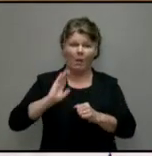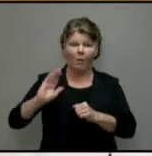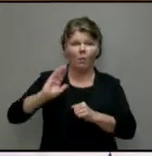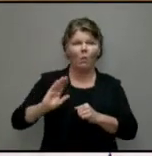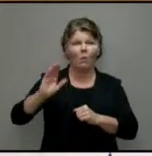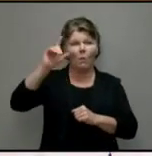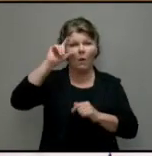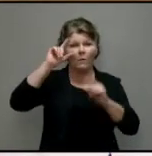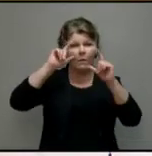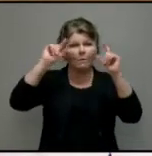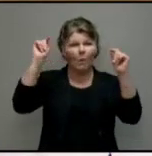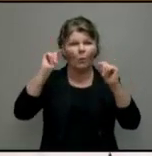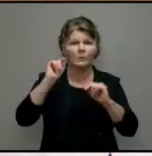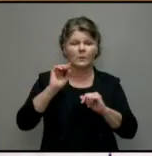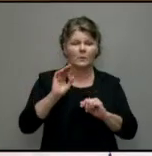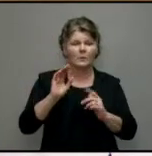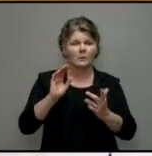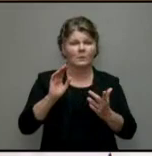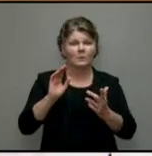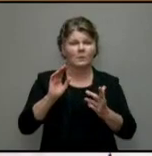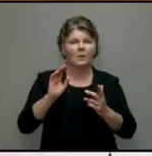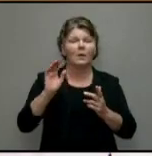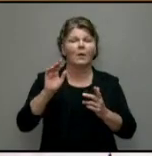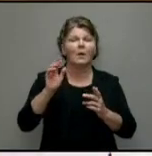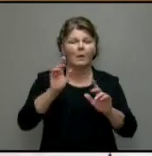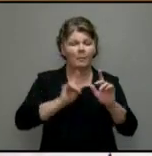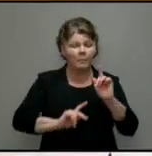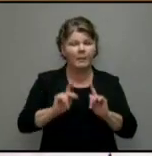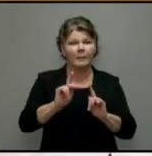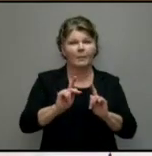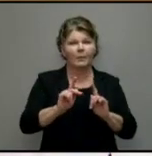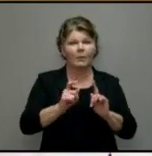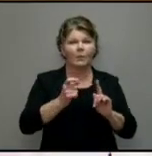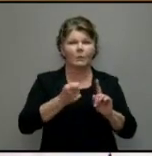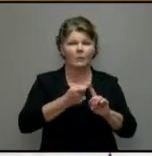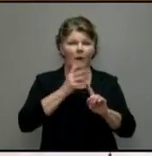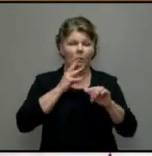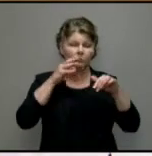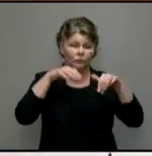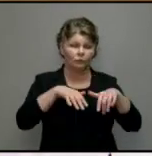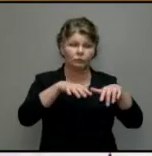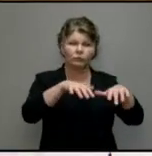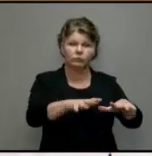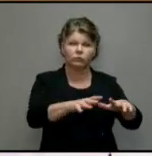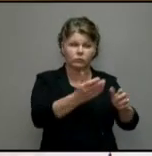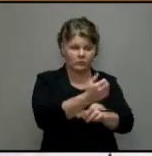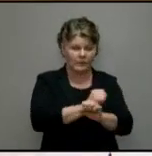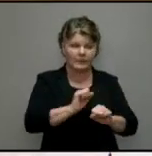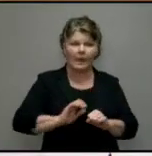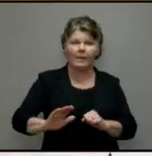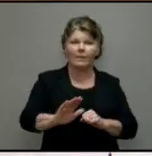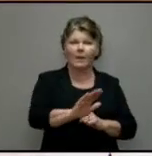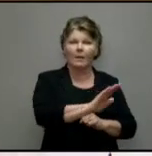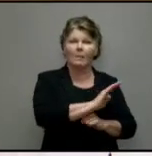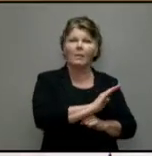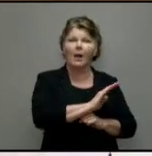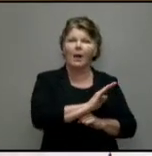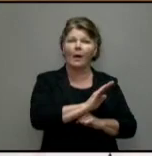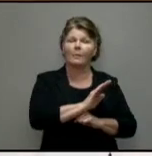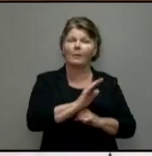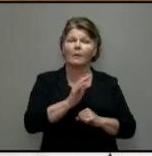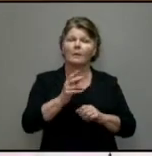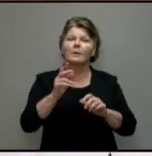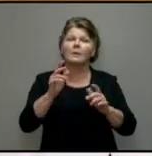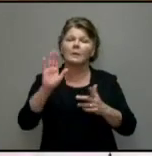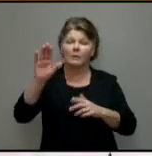people, where he is who brought them out of the sea with the shepherd of his flock. Where is he who put them in the midst of his